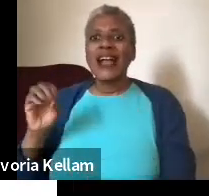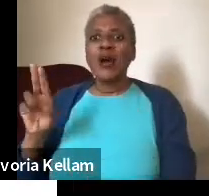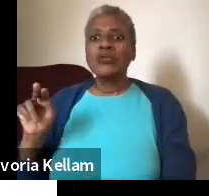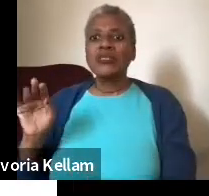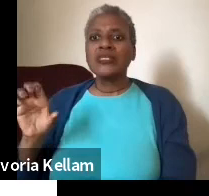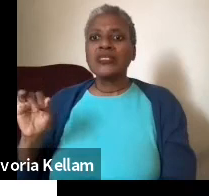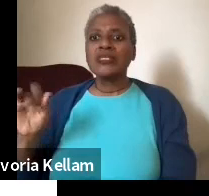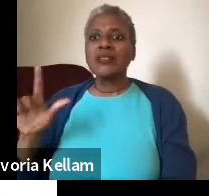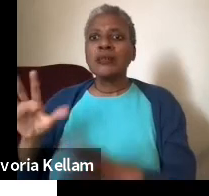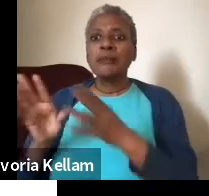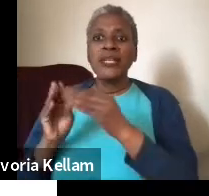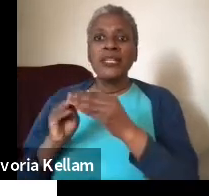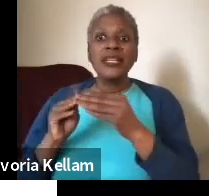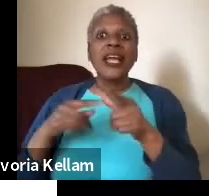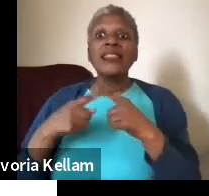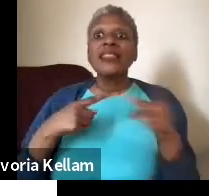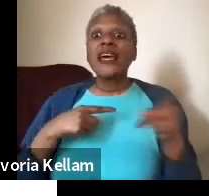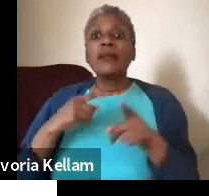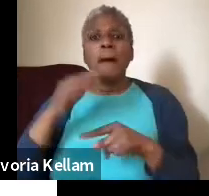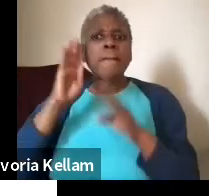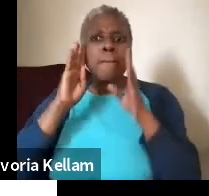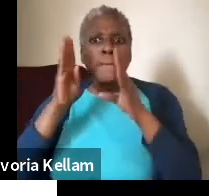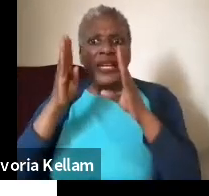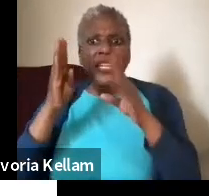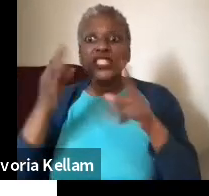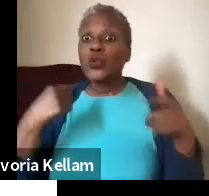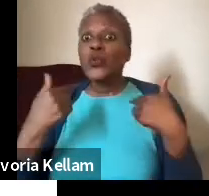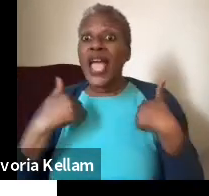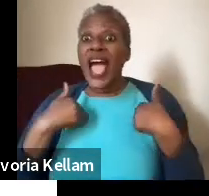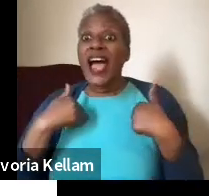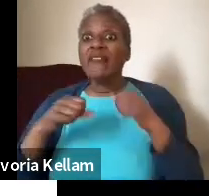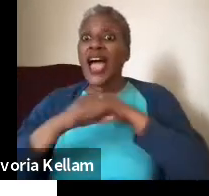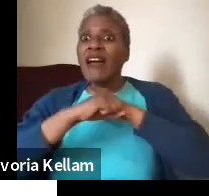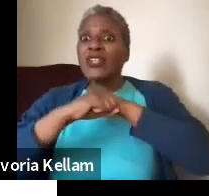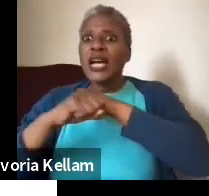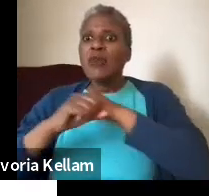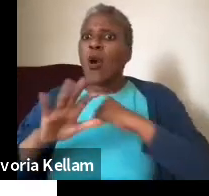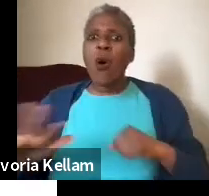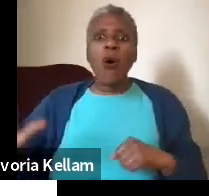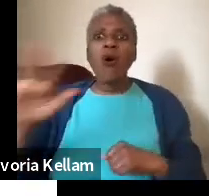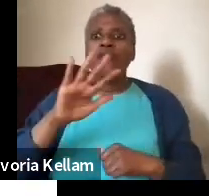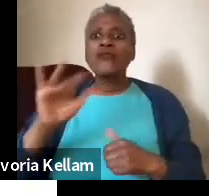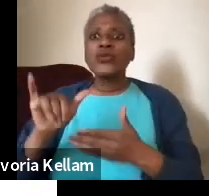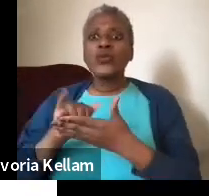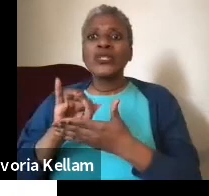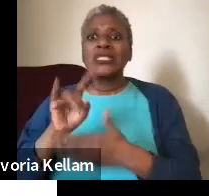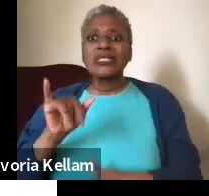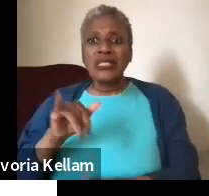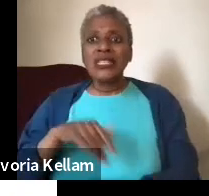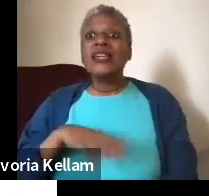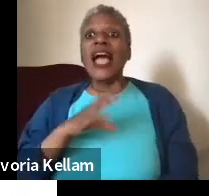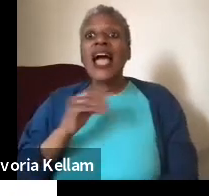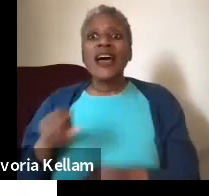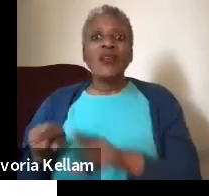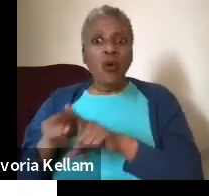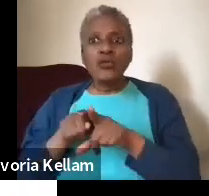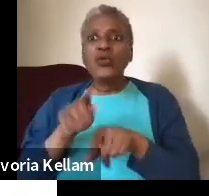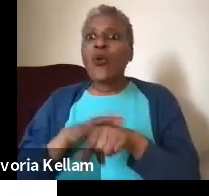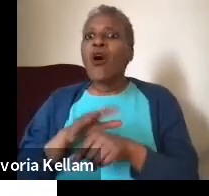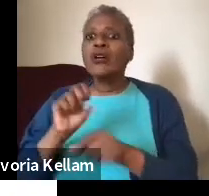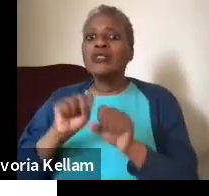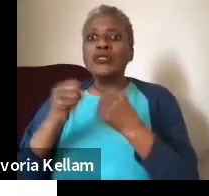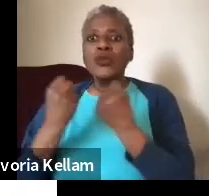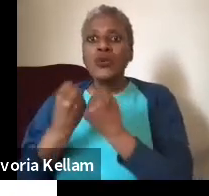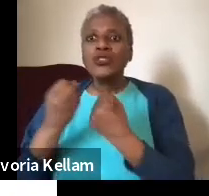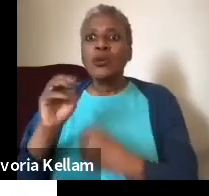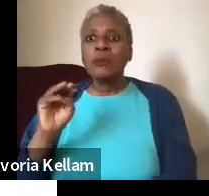see it on bus shelters and the New York City kiosks, as well as hearing about the election on radio and social media. So